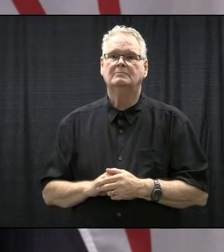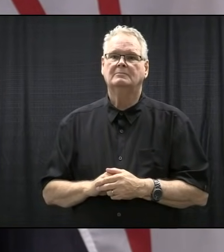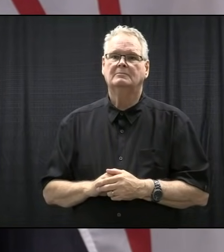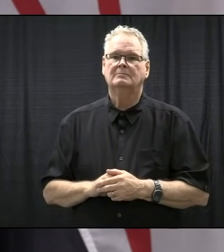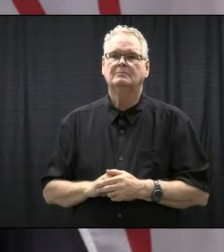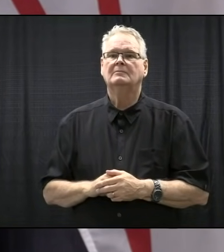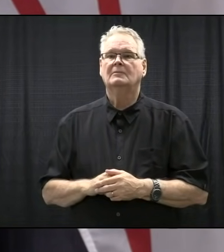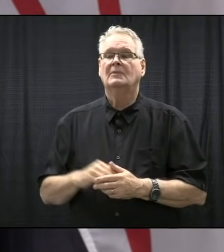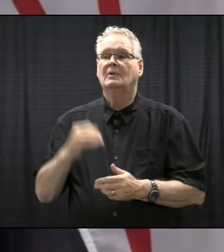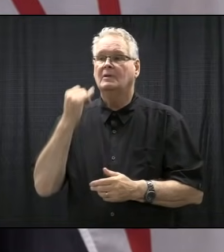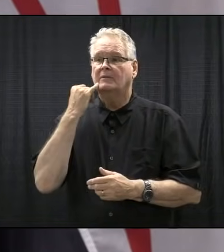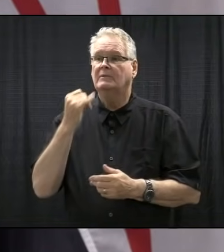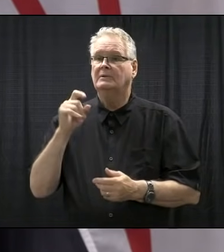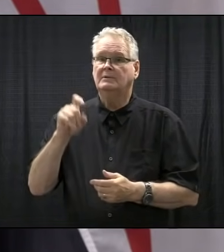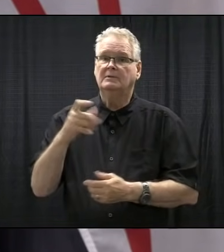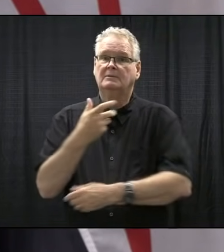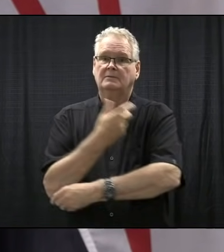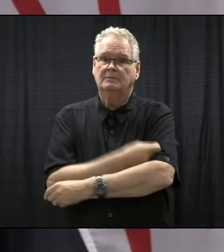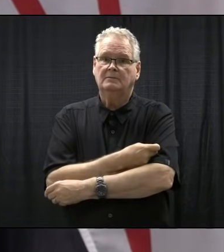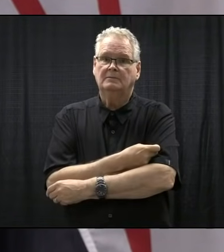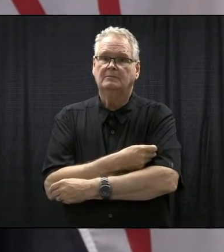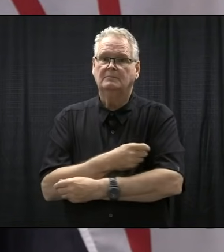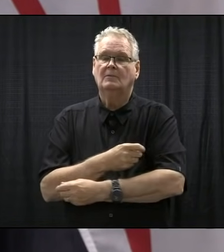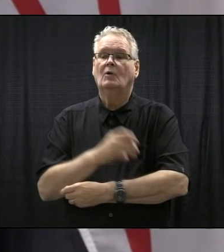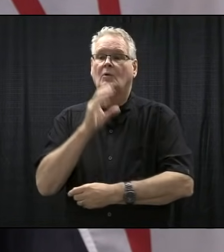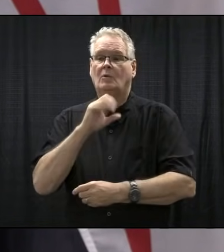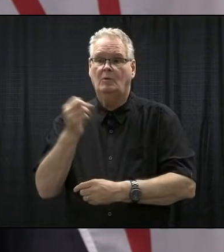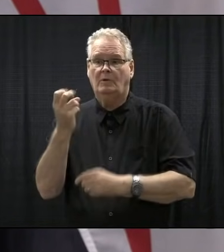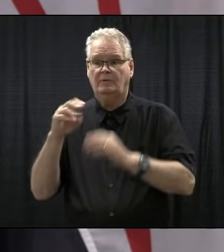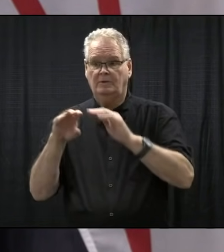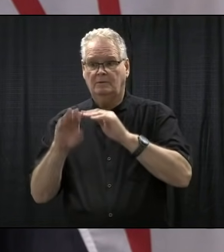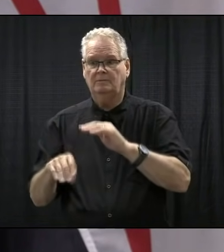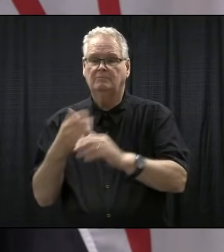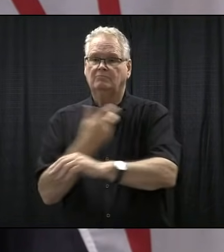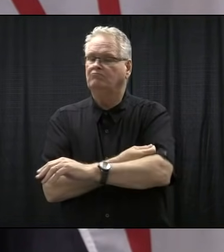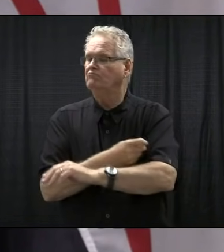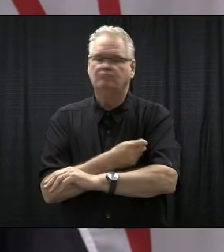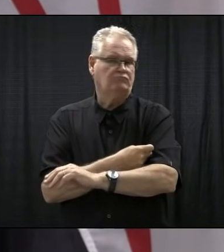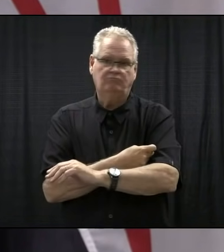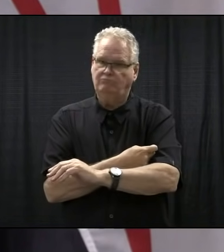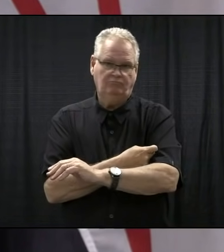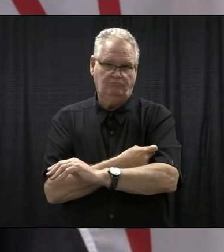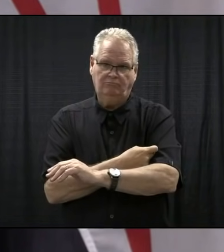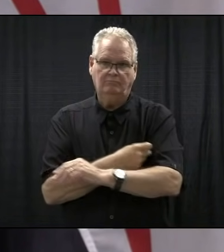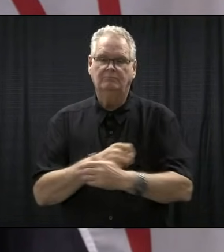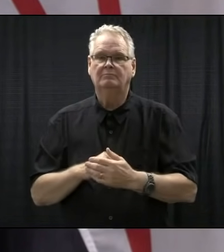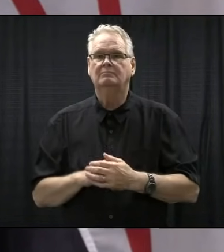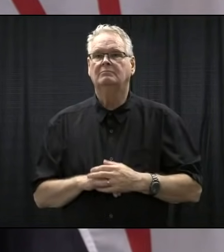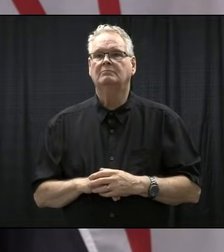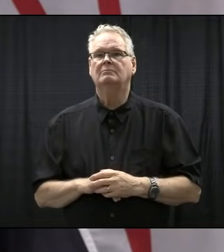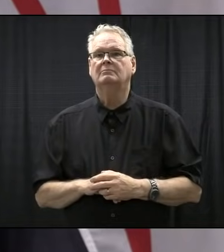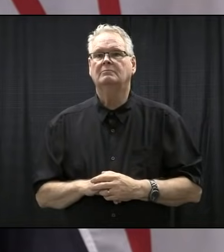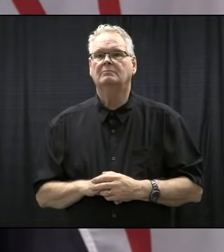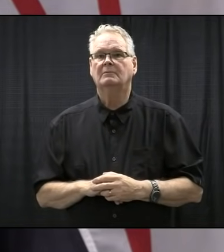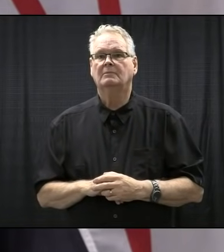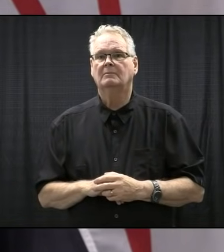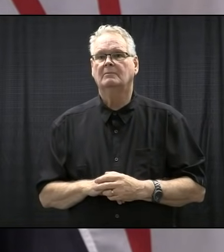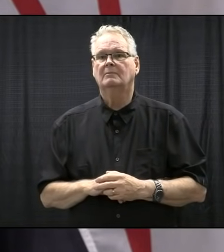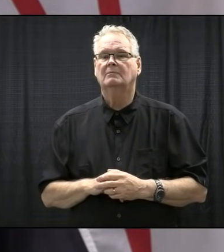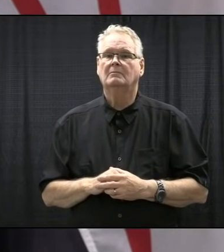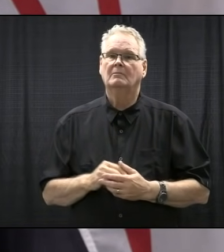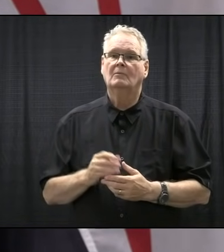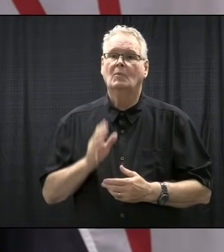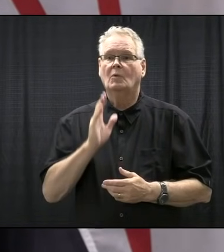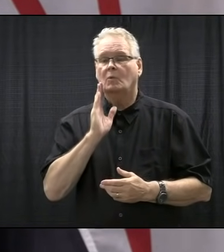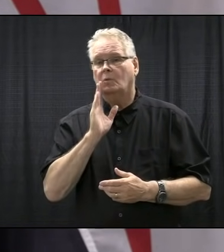those under age 12. It is possible we will be into late 2021 or even 2022